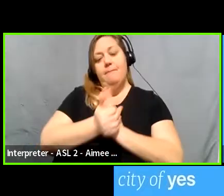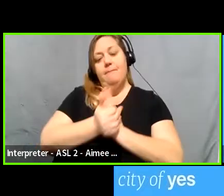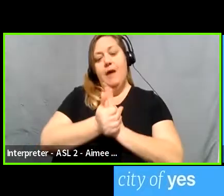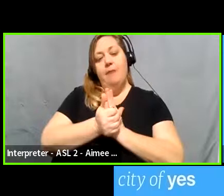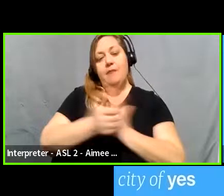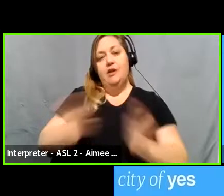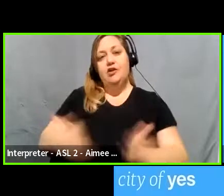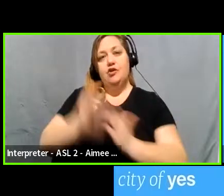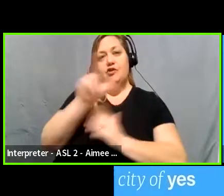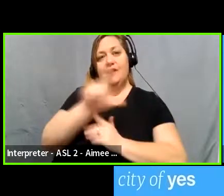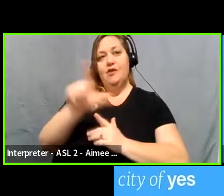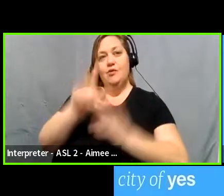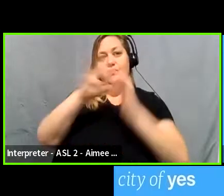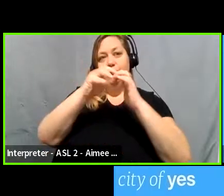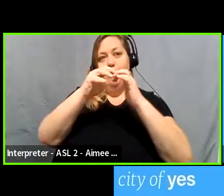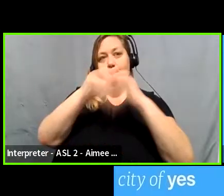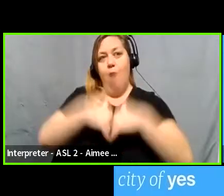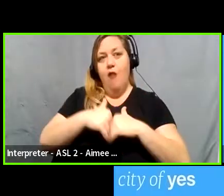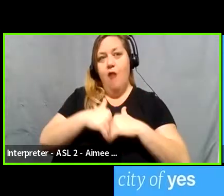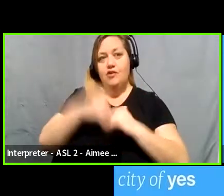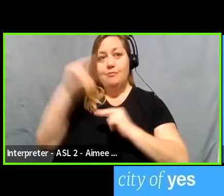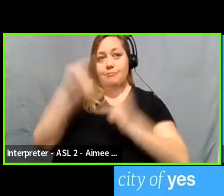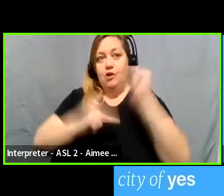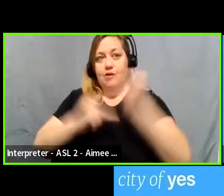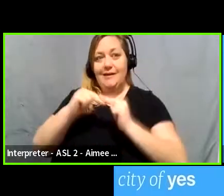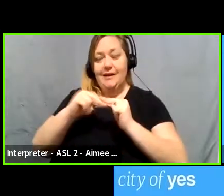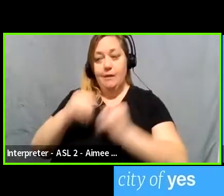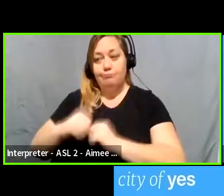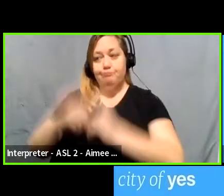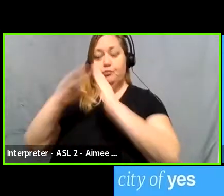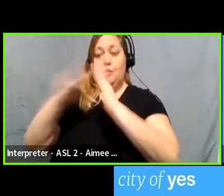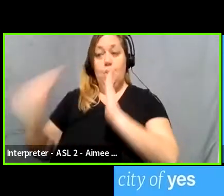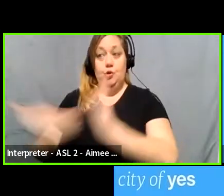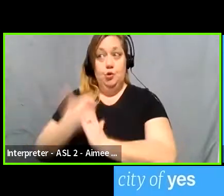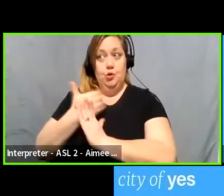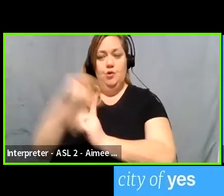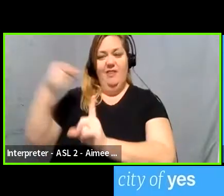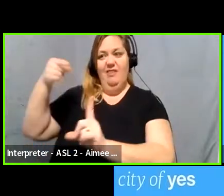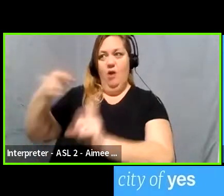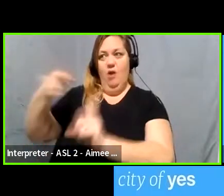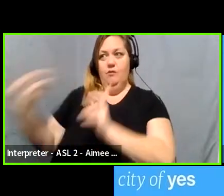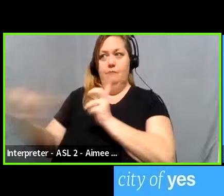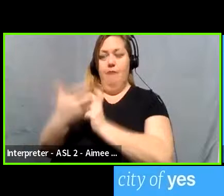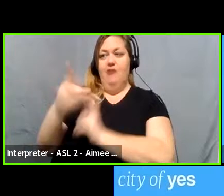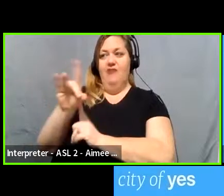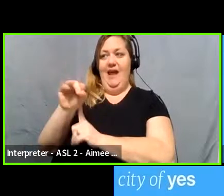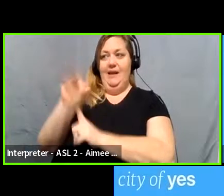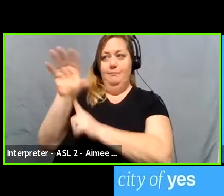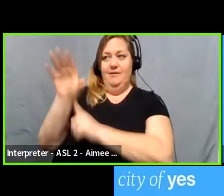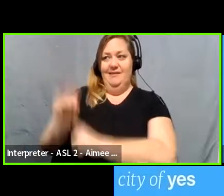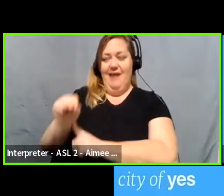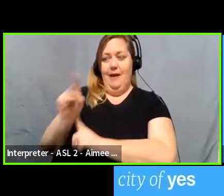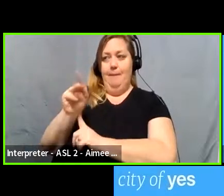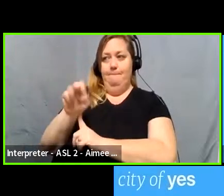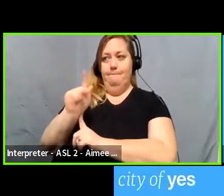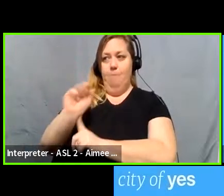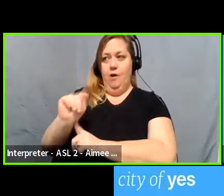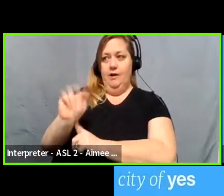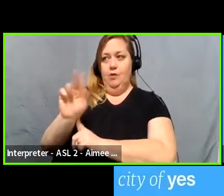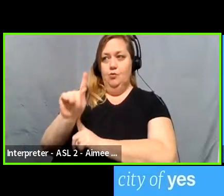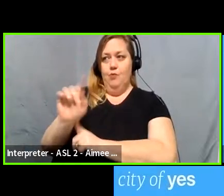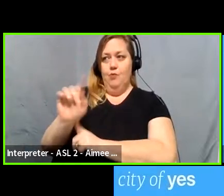buildings to demolish their buildings and build new buildings that are 80% market rate housing with 20% affordable through UAP?